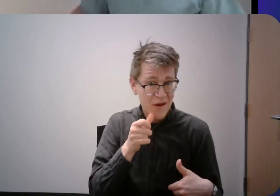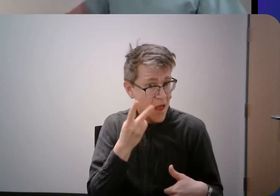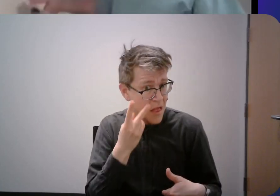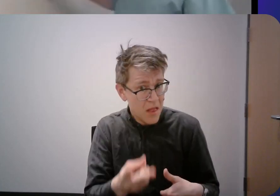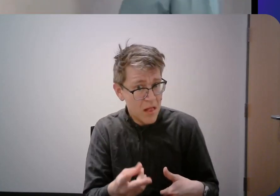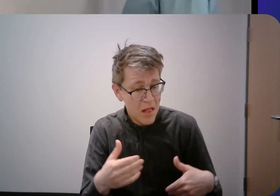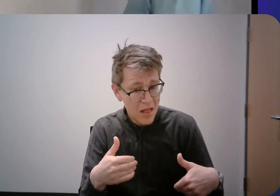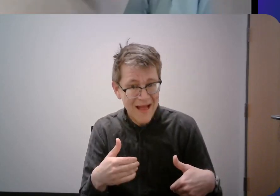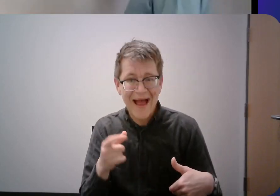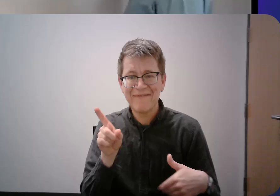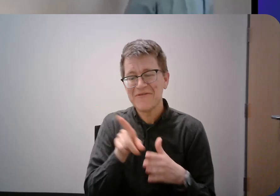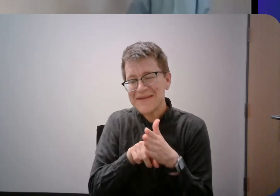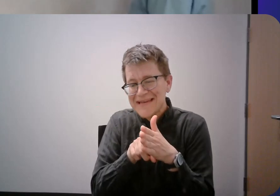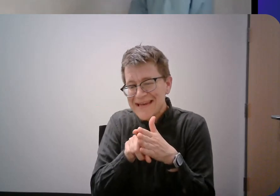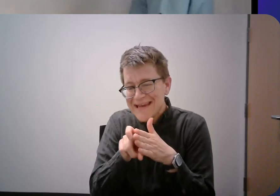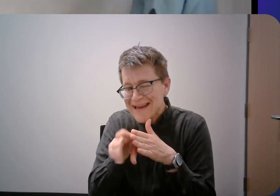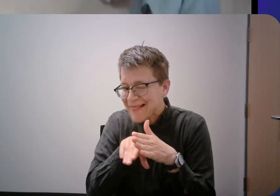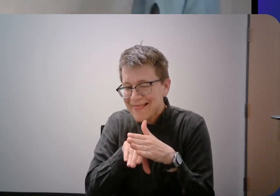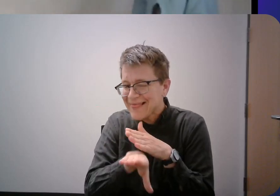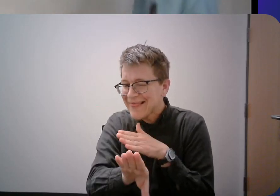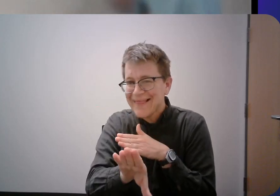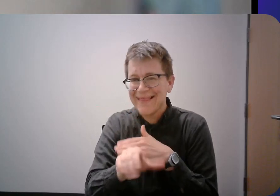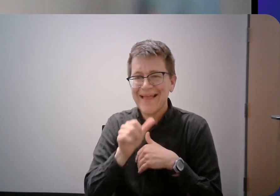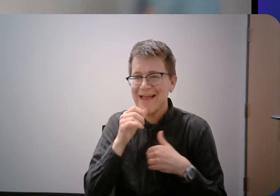IDs, you know, and go to jail or something like that.